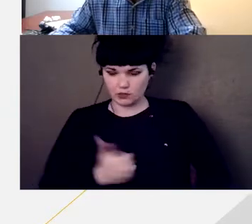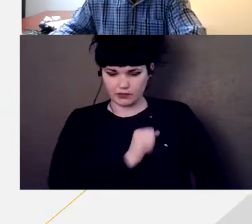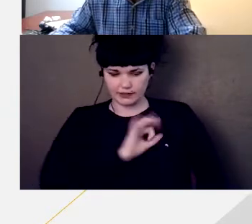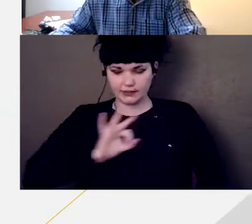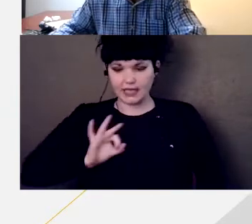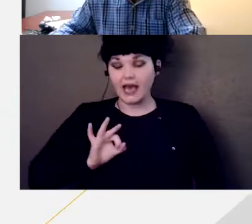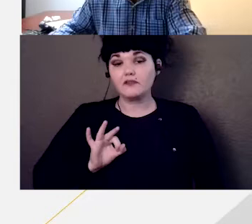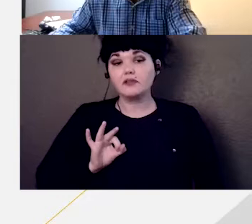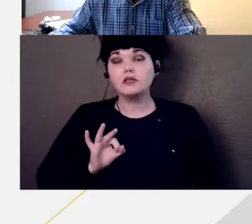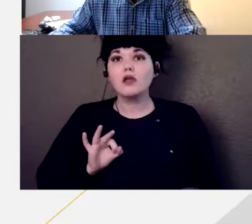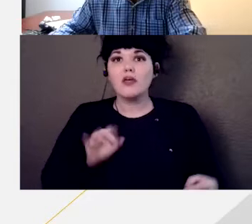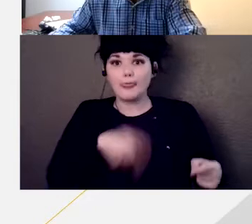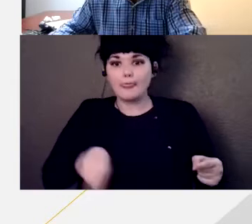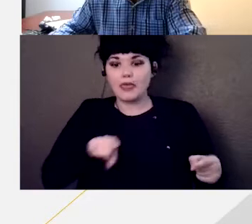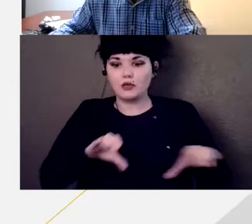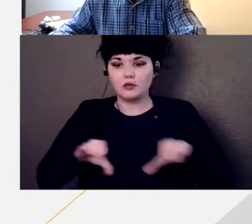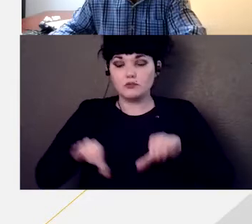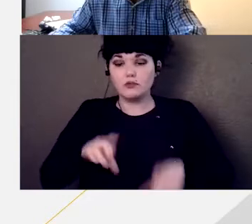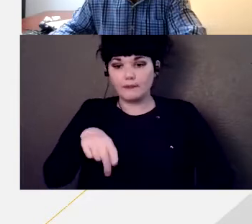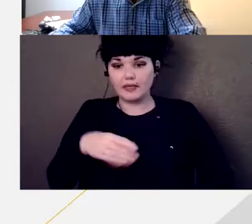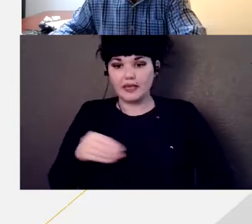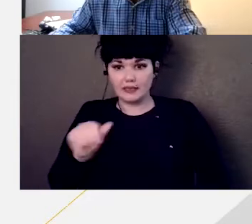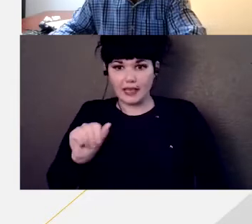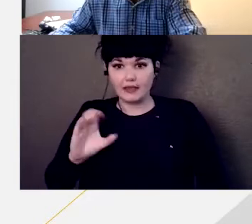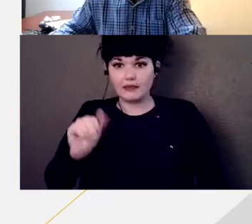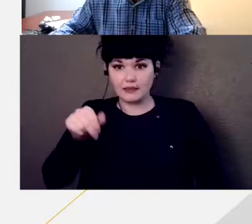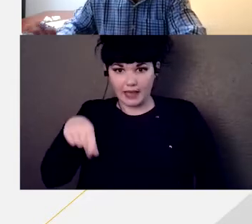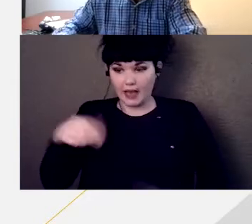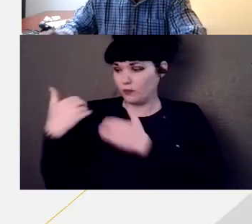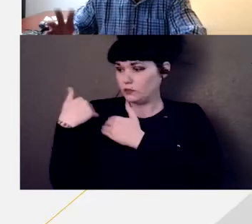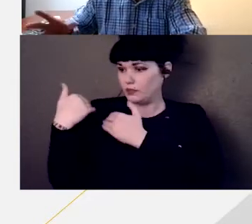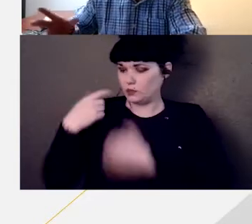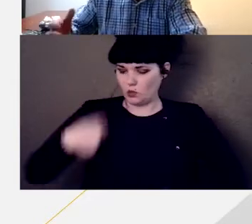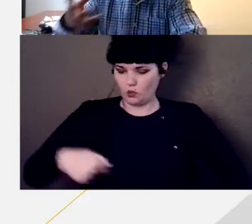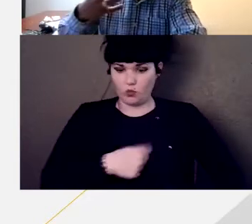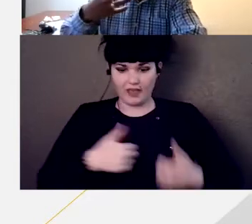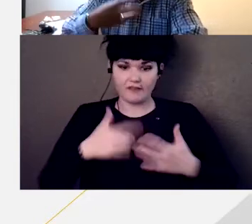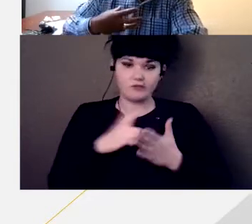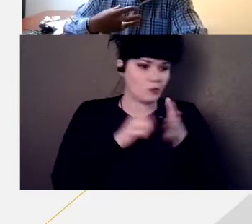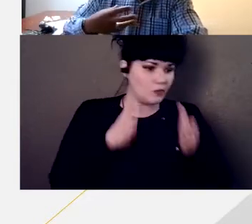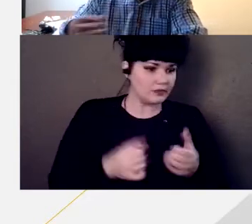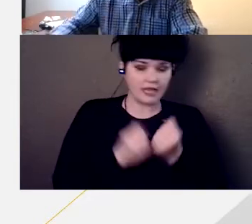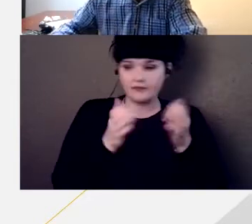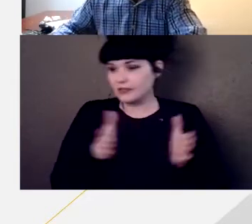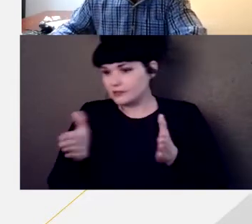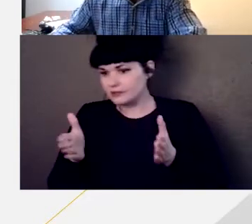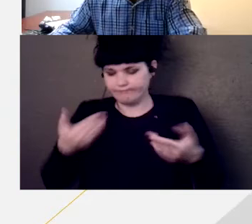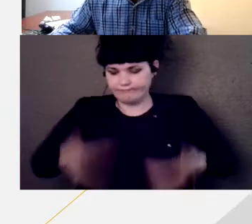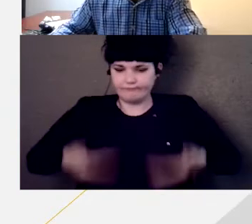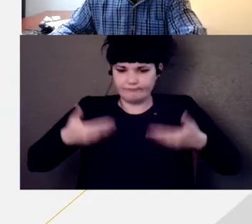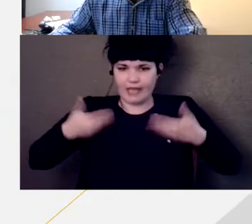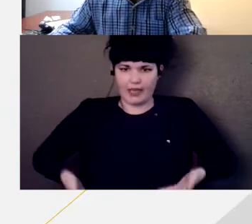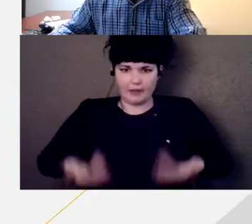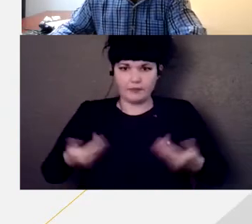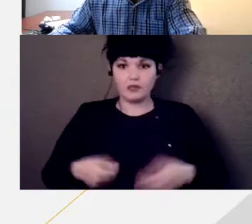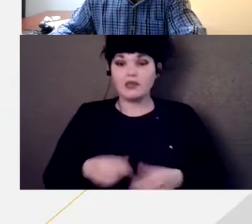out the P&A and CAP responsibilities is comprised of lawyers, advocates, which is what I am, and